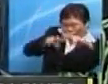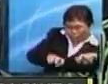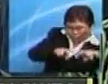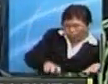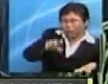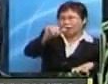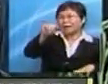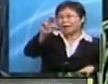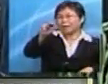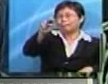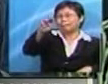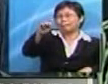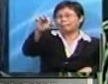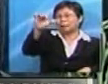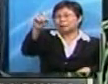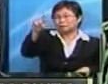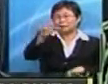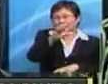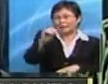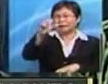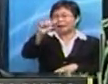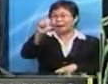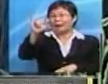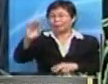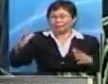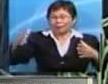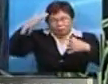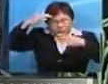Masset and AAIB have concluded that